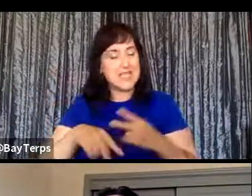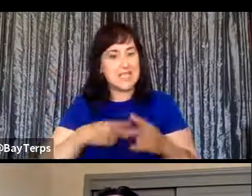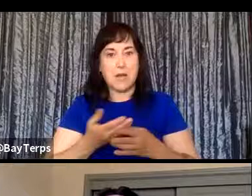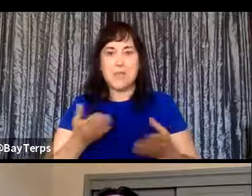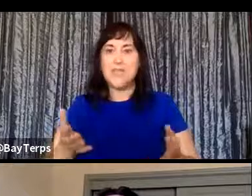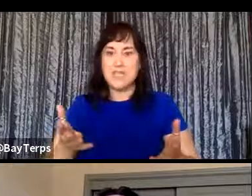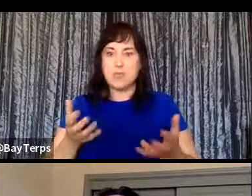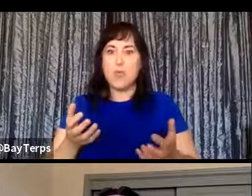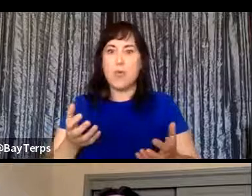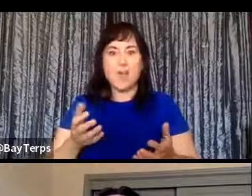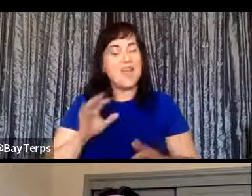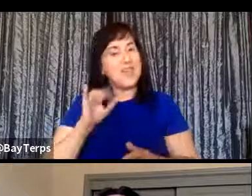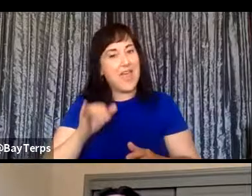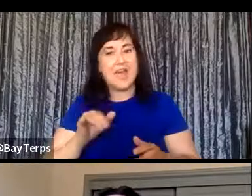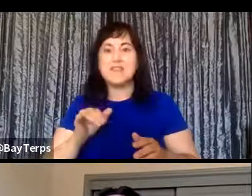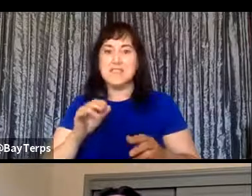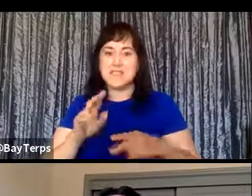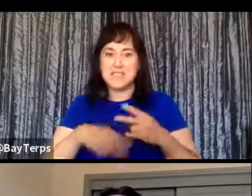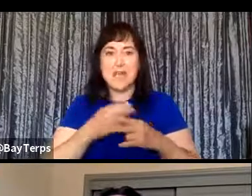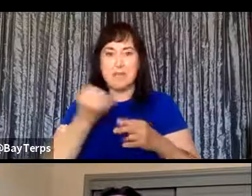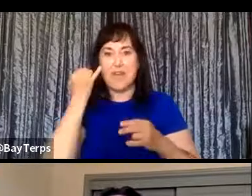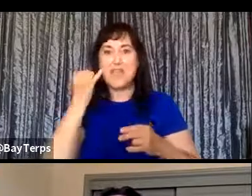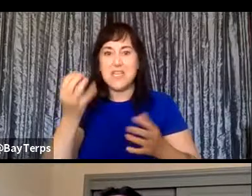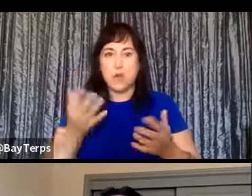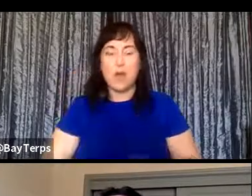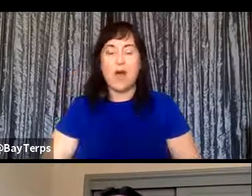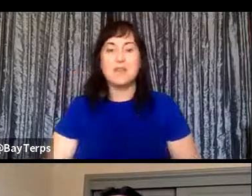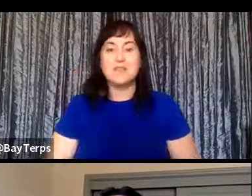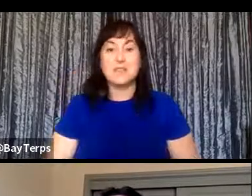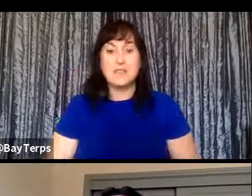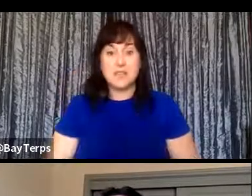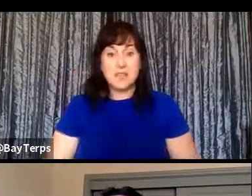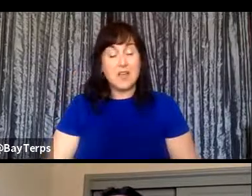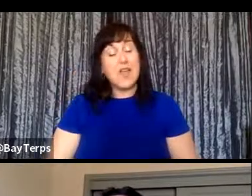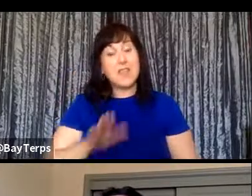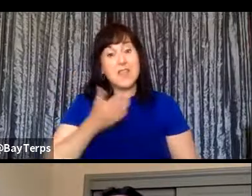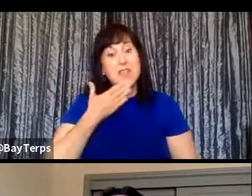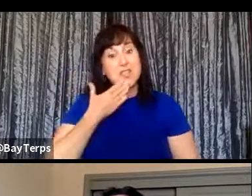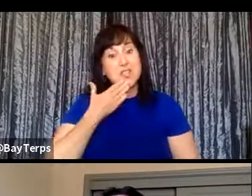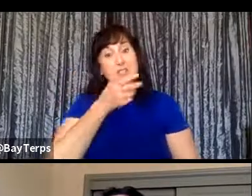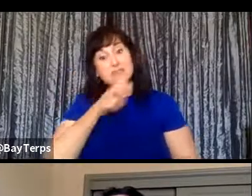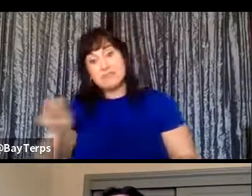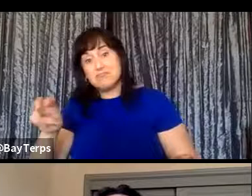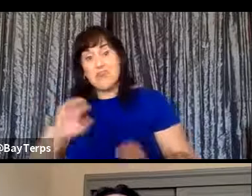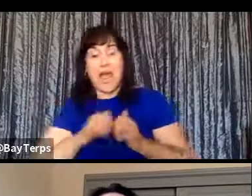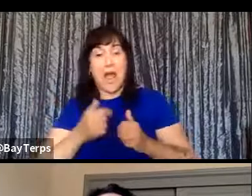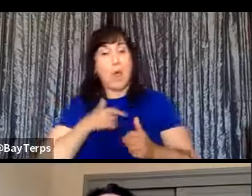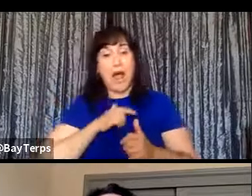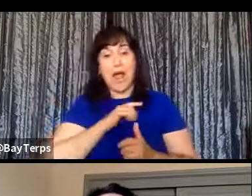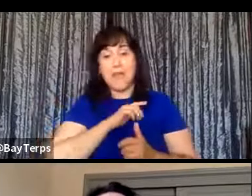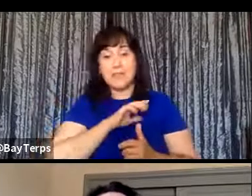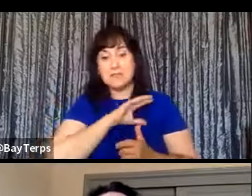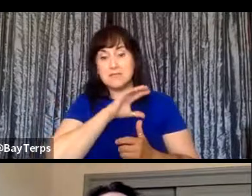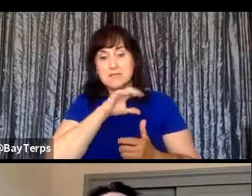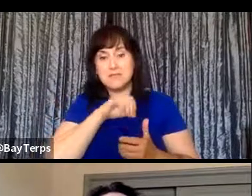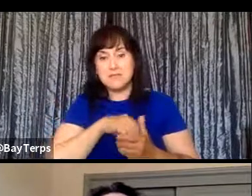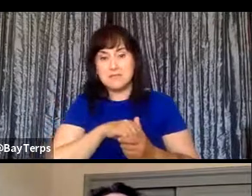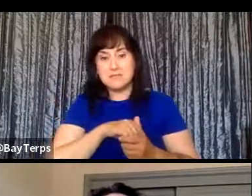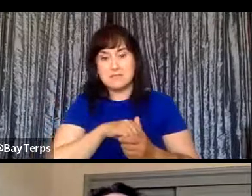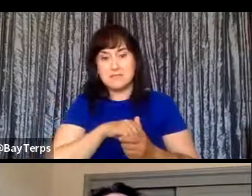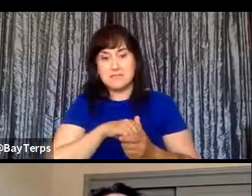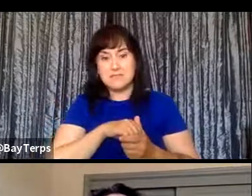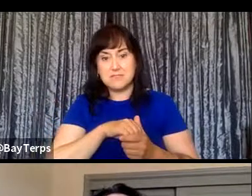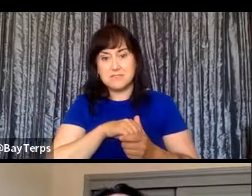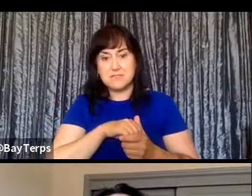like that are exactly what we want. Actually, that's a good way to be able to segue into how I got into journalism. I'm going to leave everybody